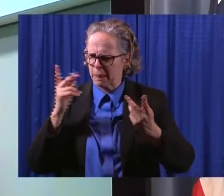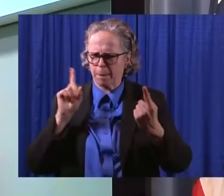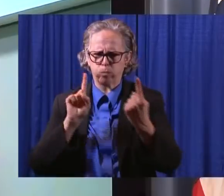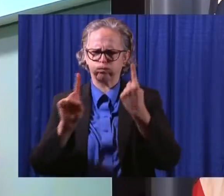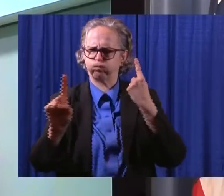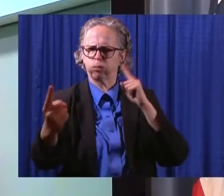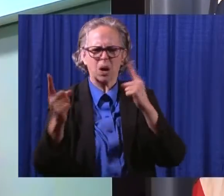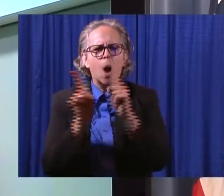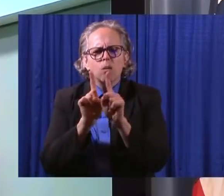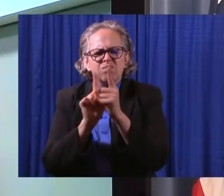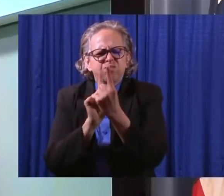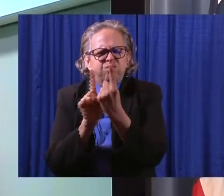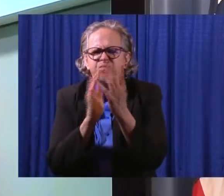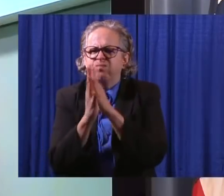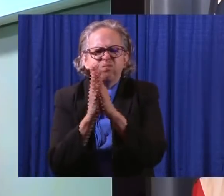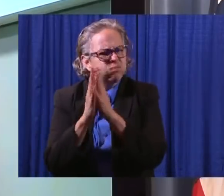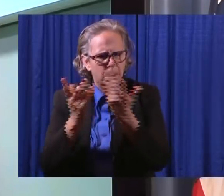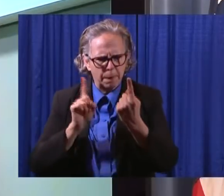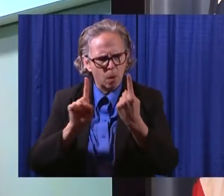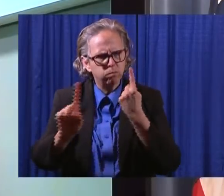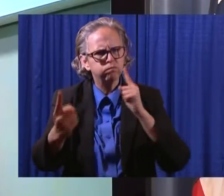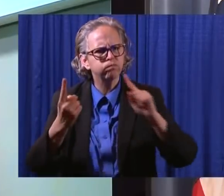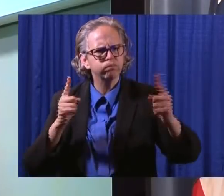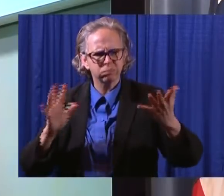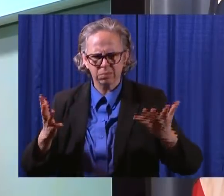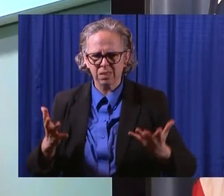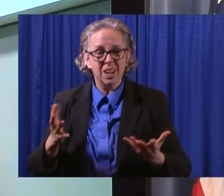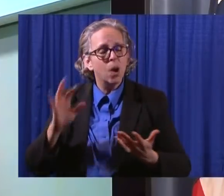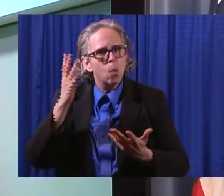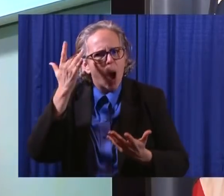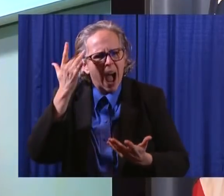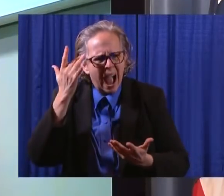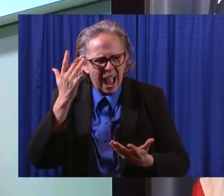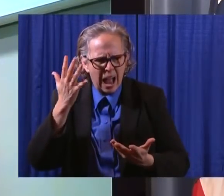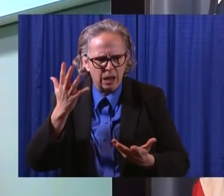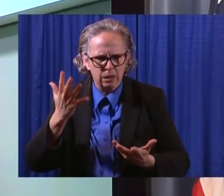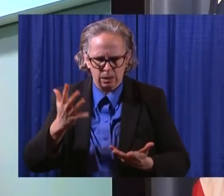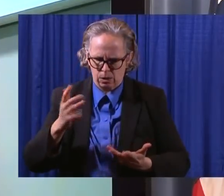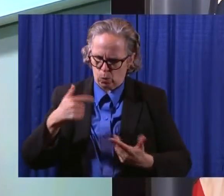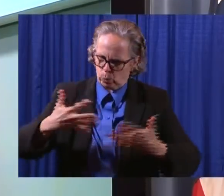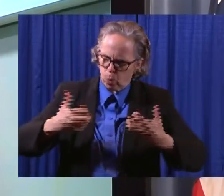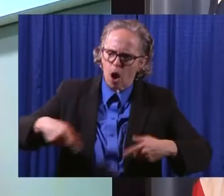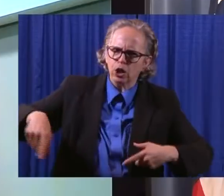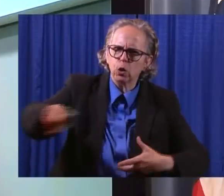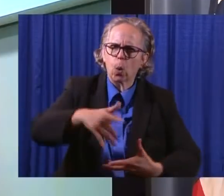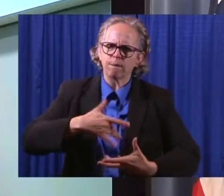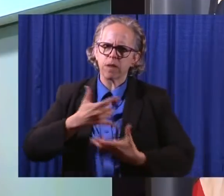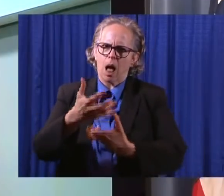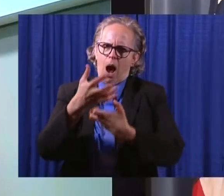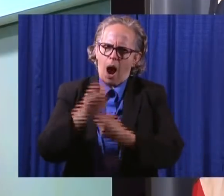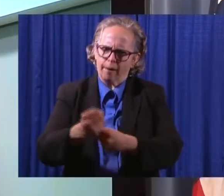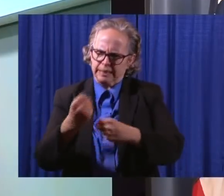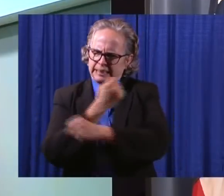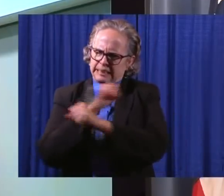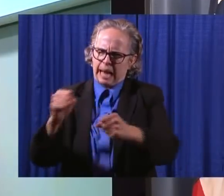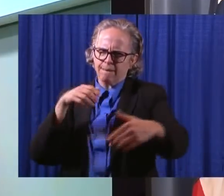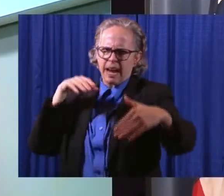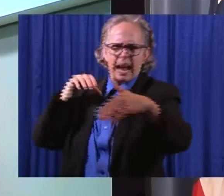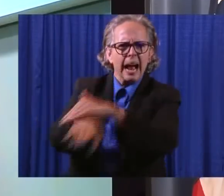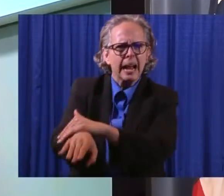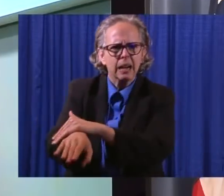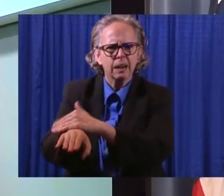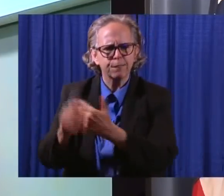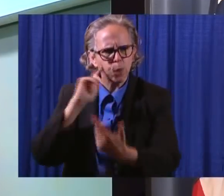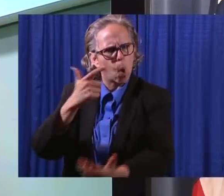come in that they can get their child seen for their well check and their vaccines and do that in a safe manner. But what